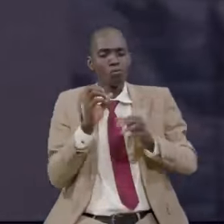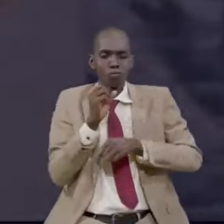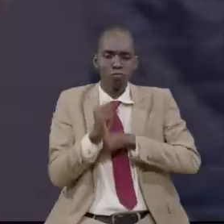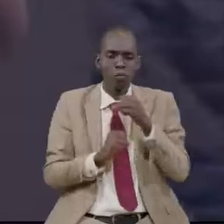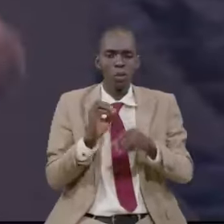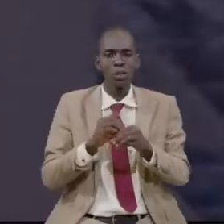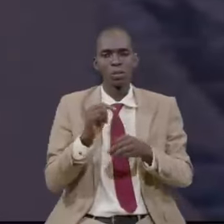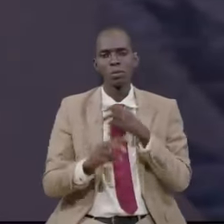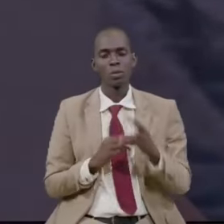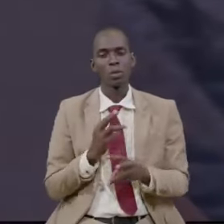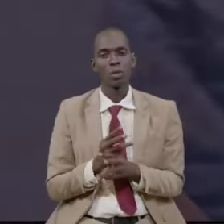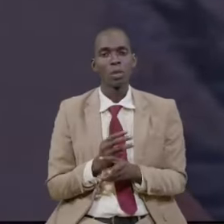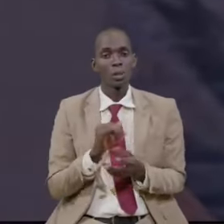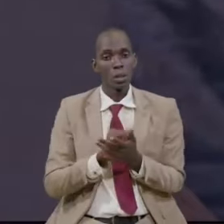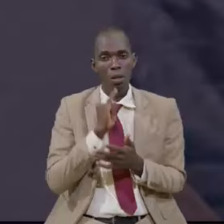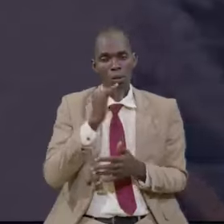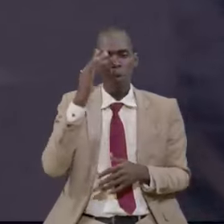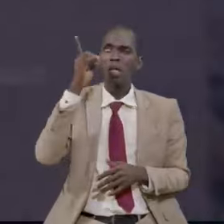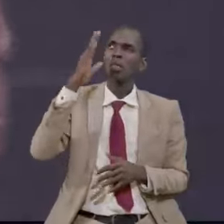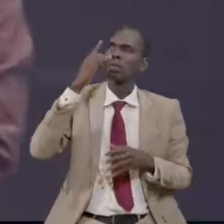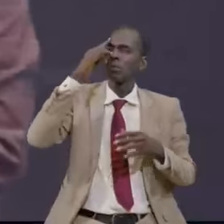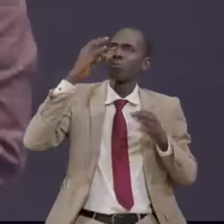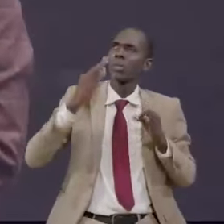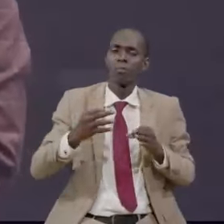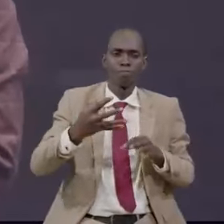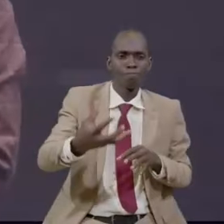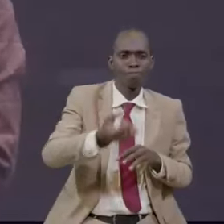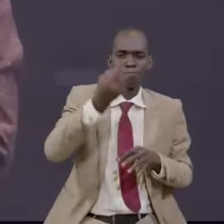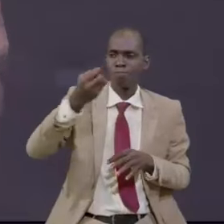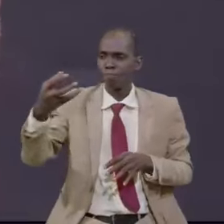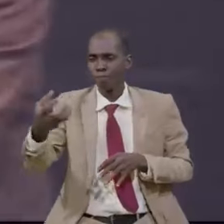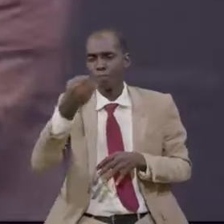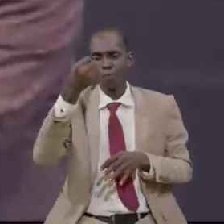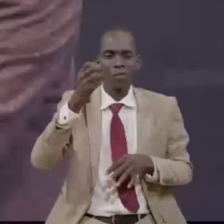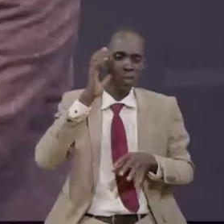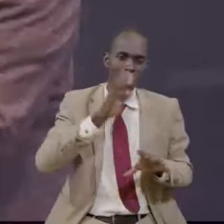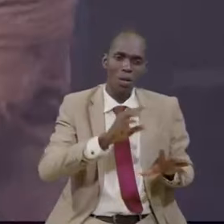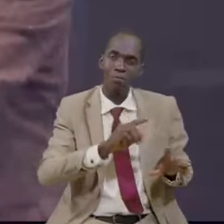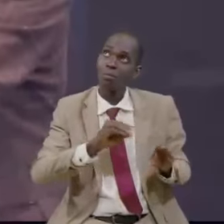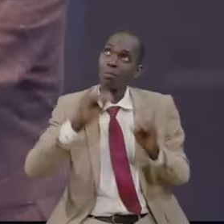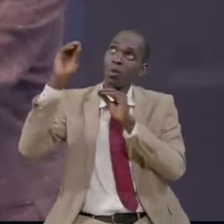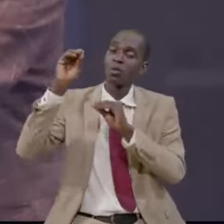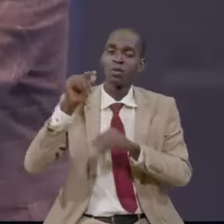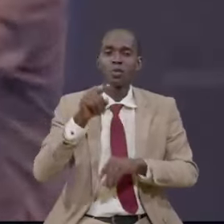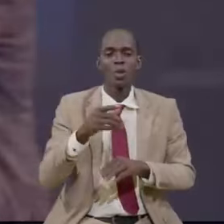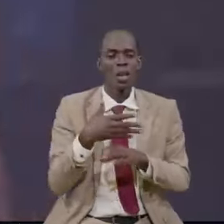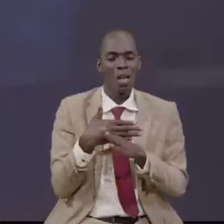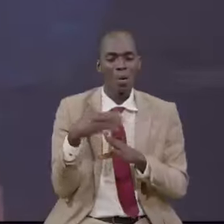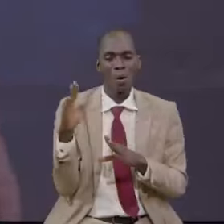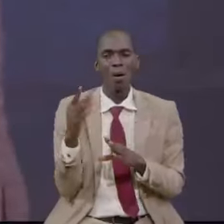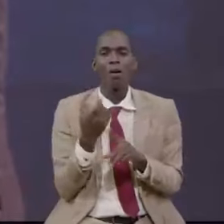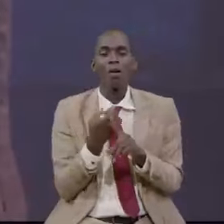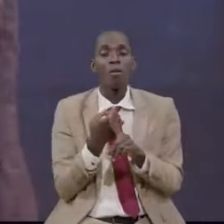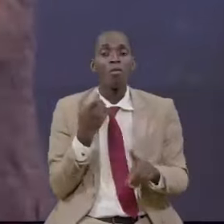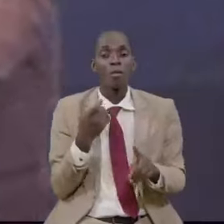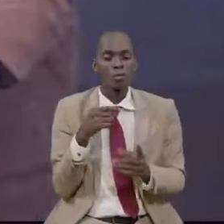going to take you out. He will translate you away from this